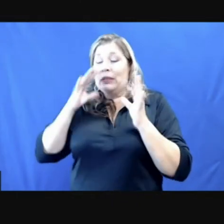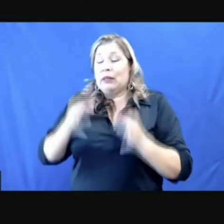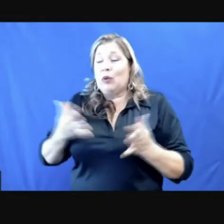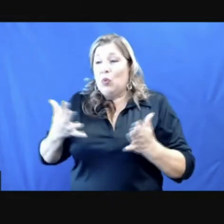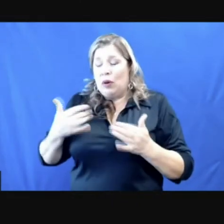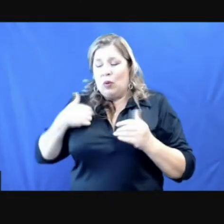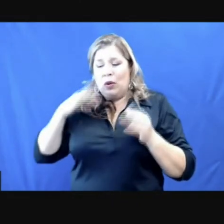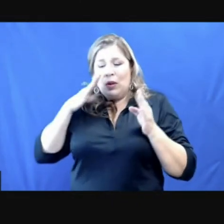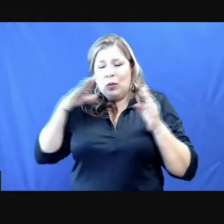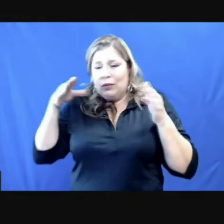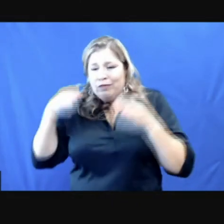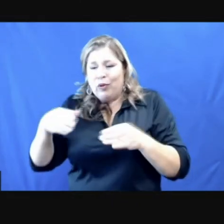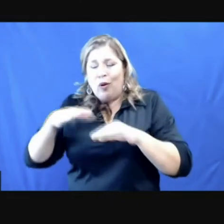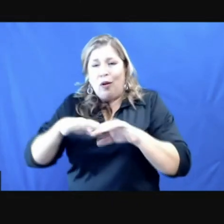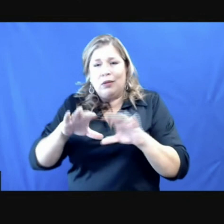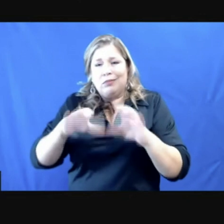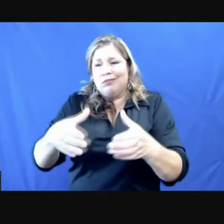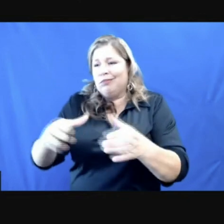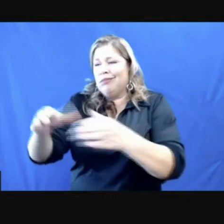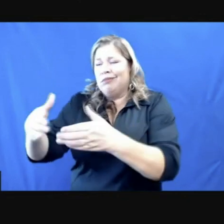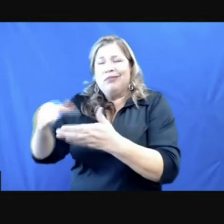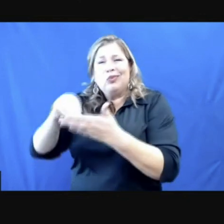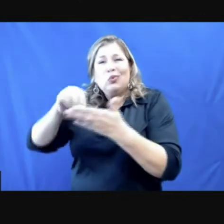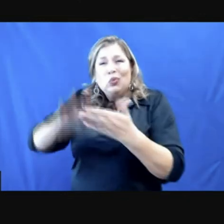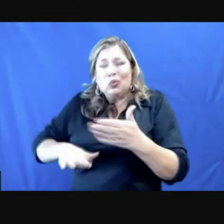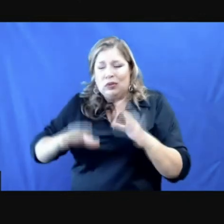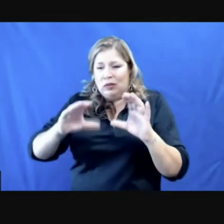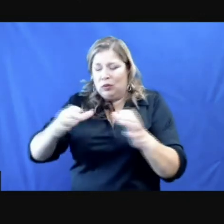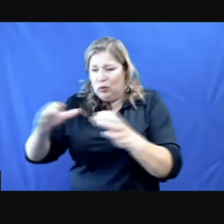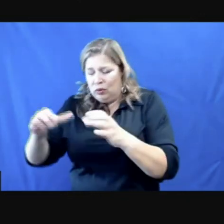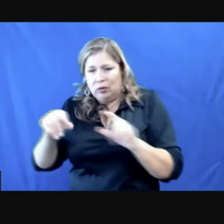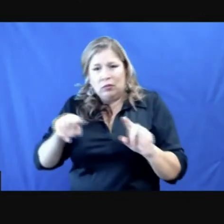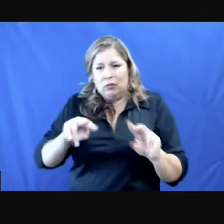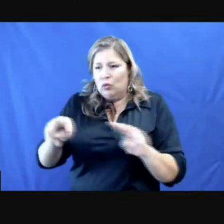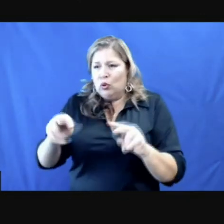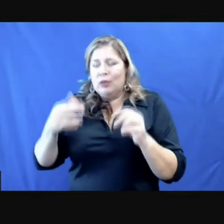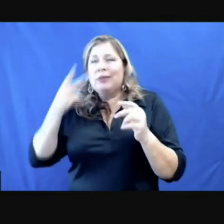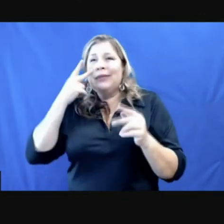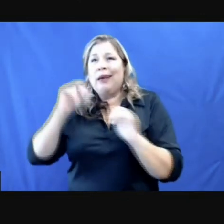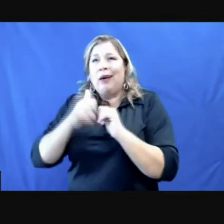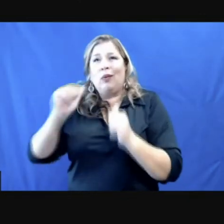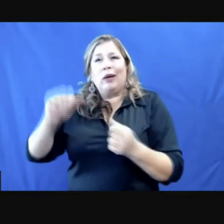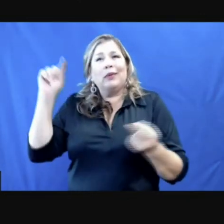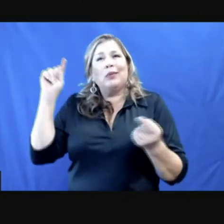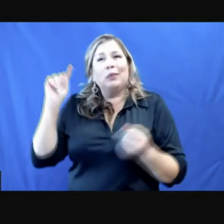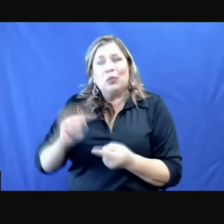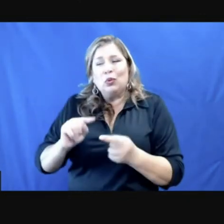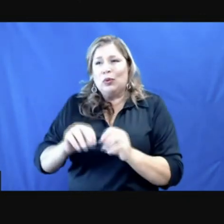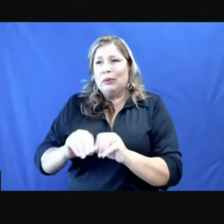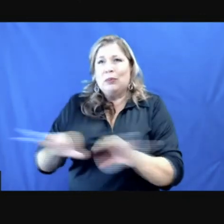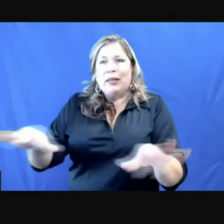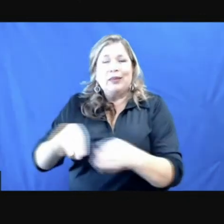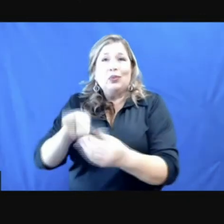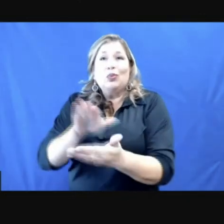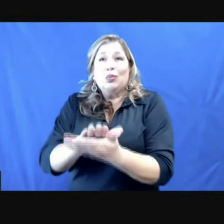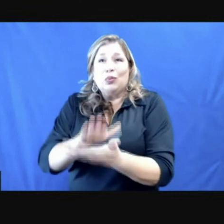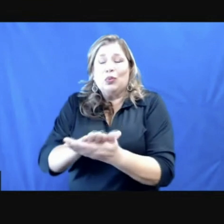around really creating, mitigating opportunities to reduce transmission in schools,